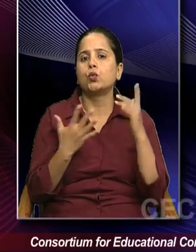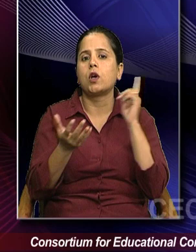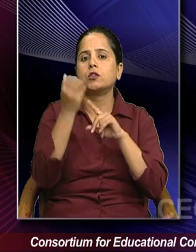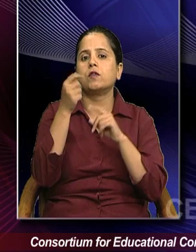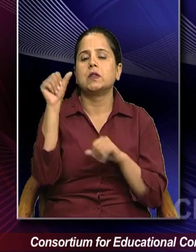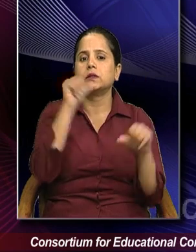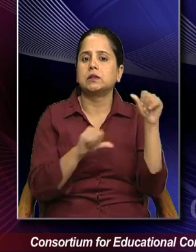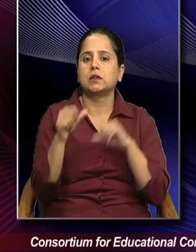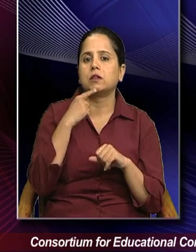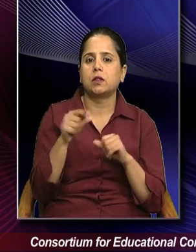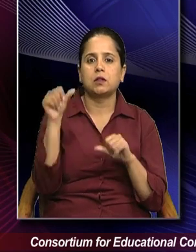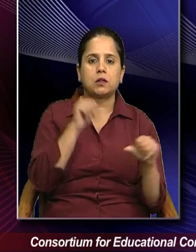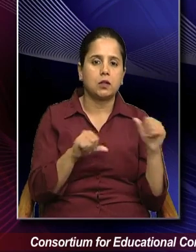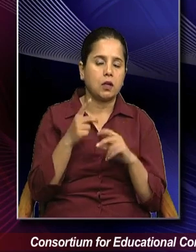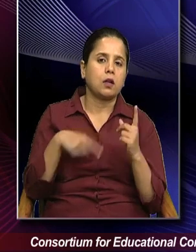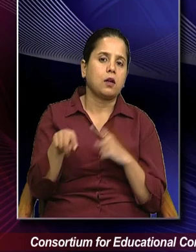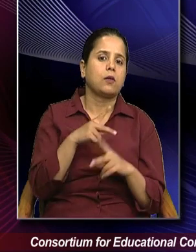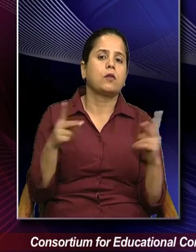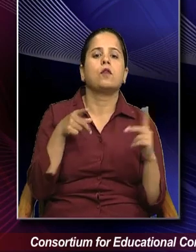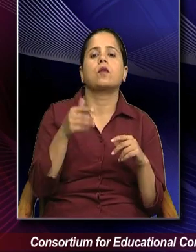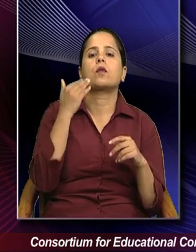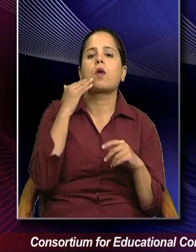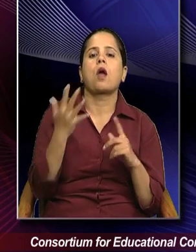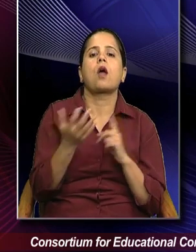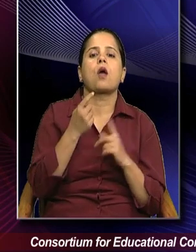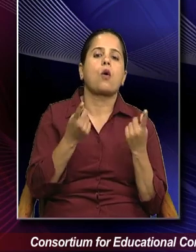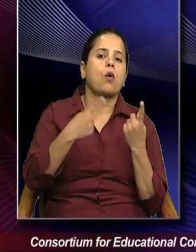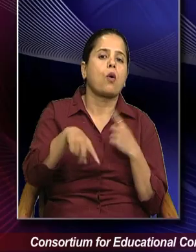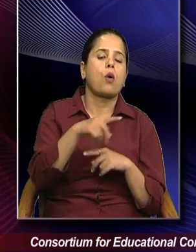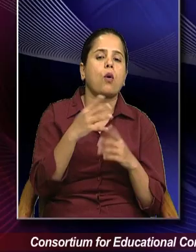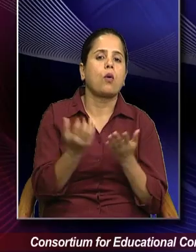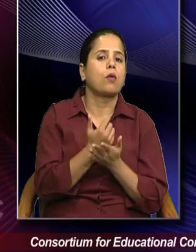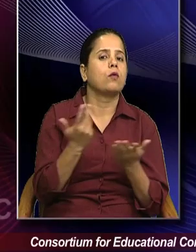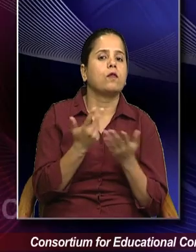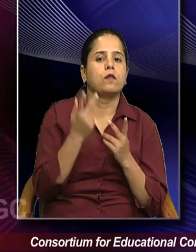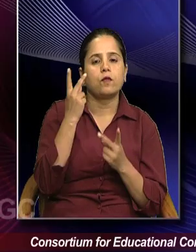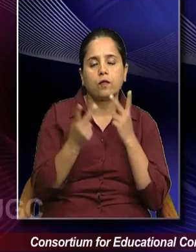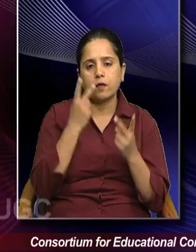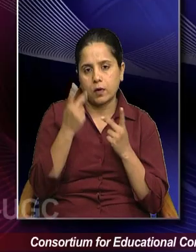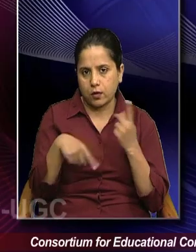science through scientists and lab. When you will cover all these achievements through visuals,